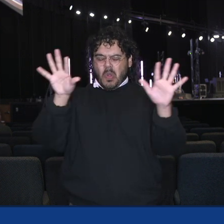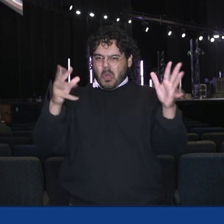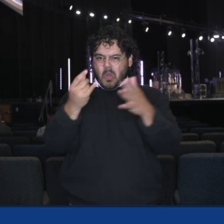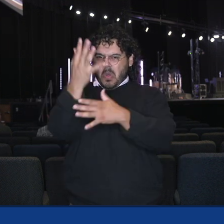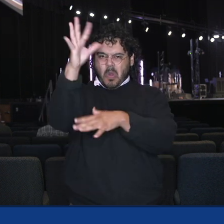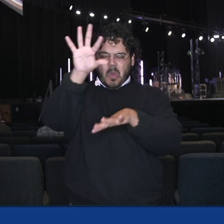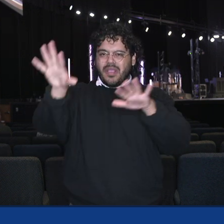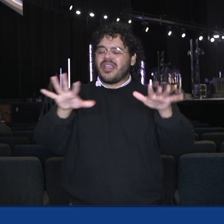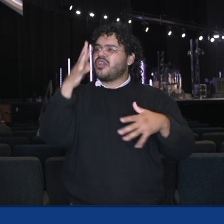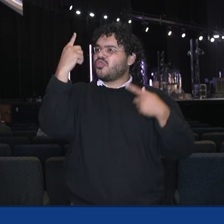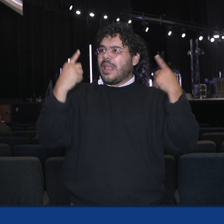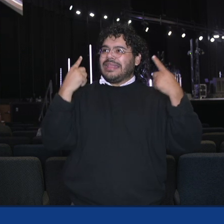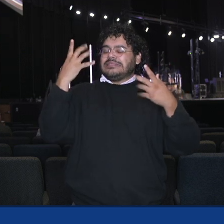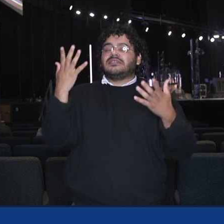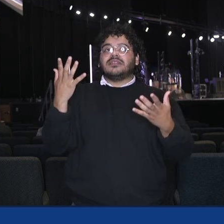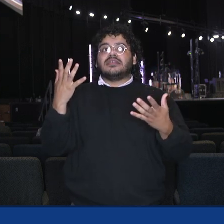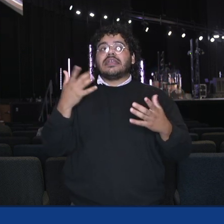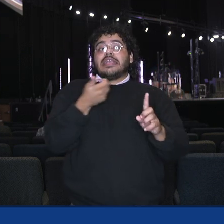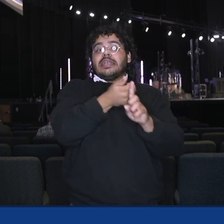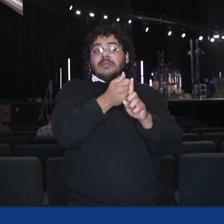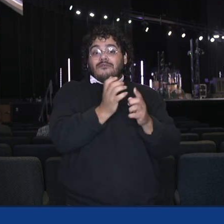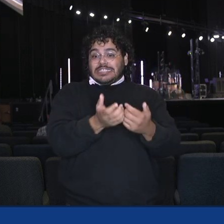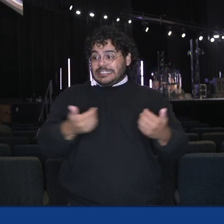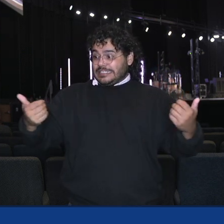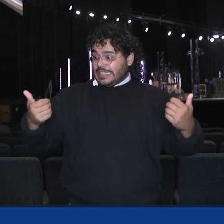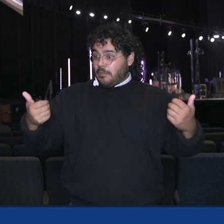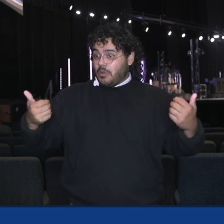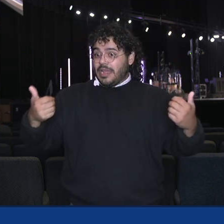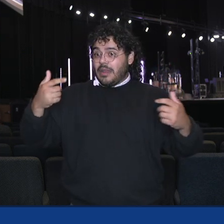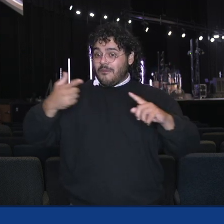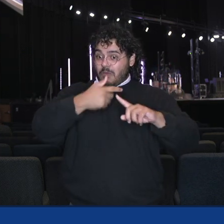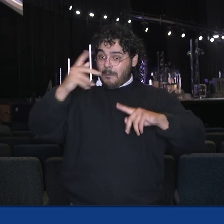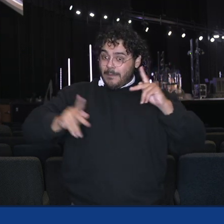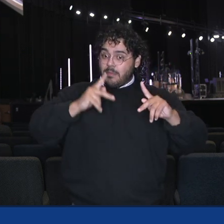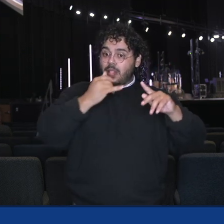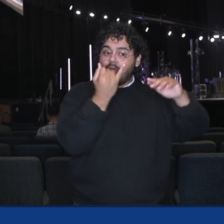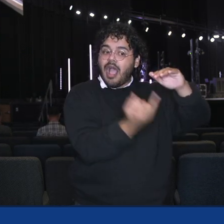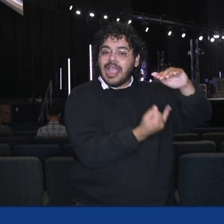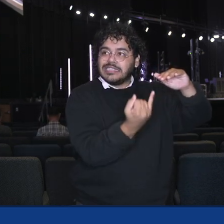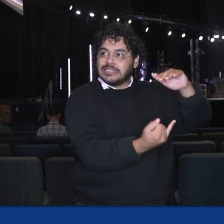He's separated, he's isolated. And here's what we read.